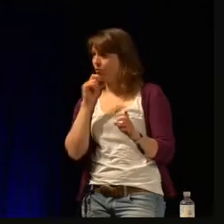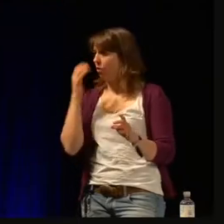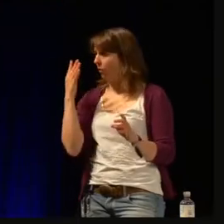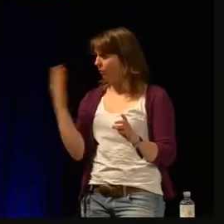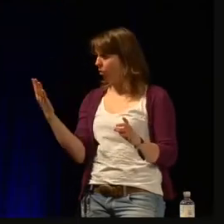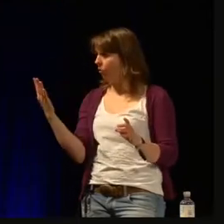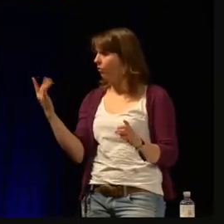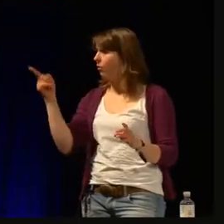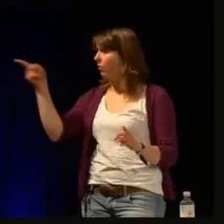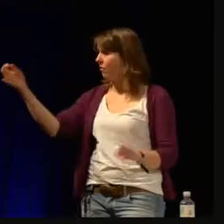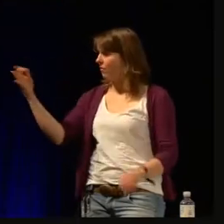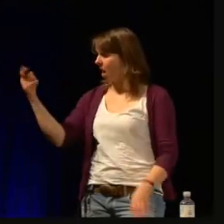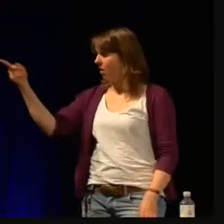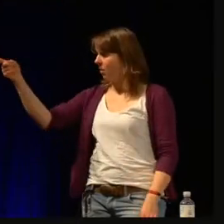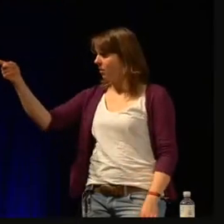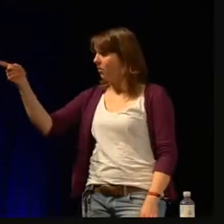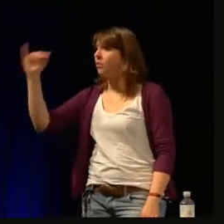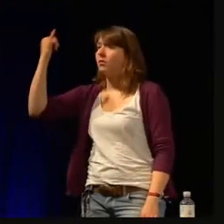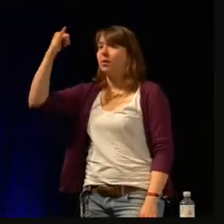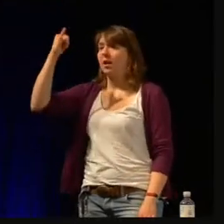Microphone 5, please.